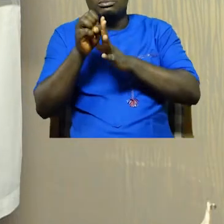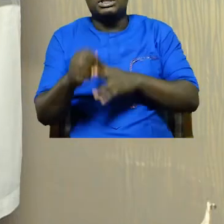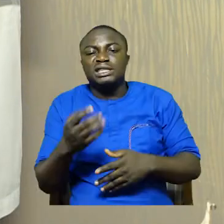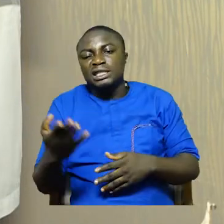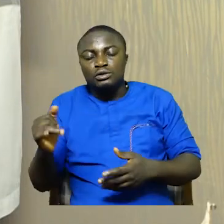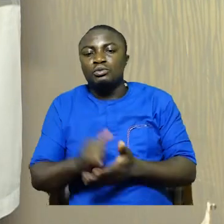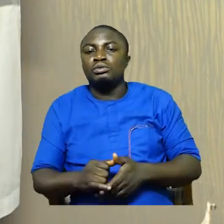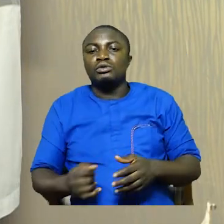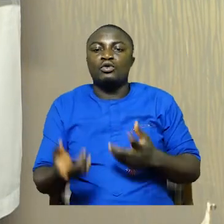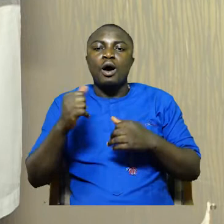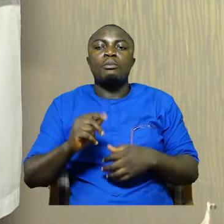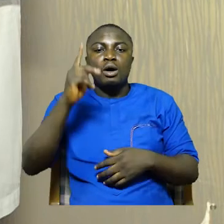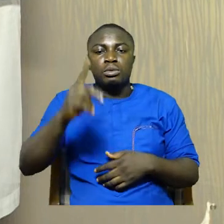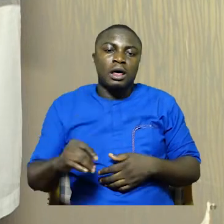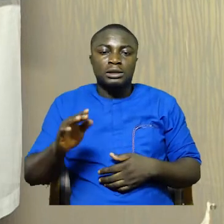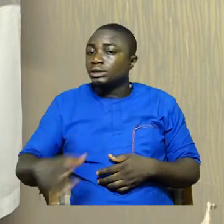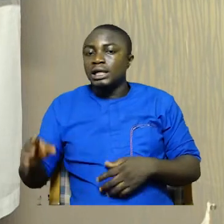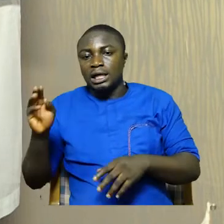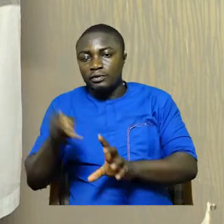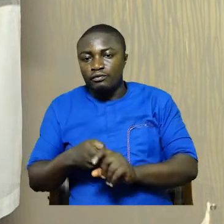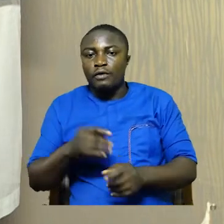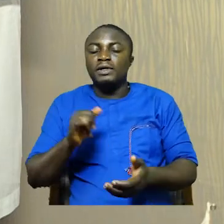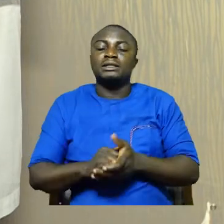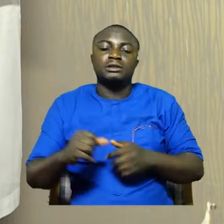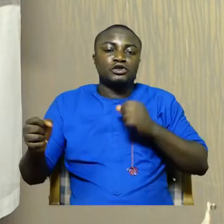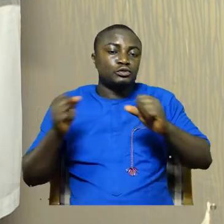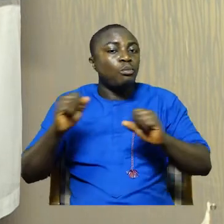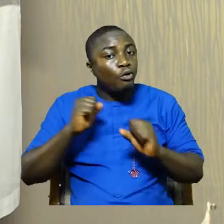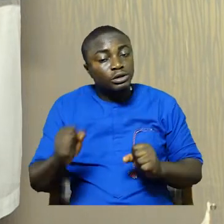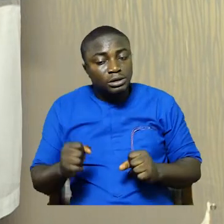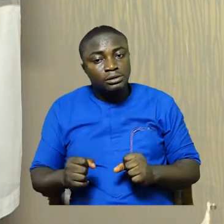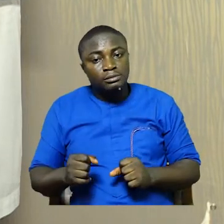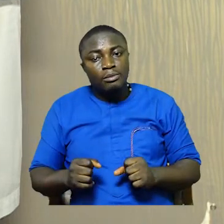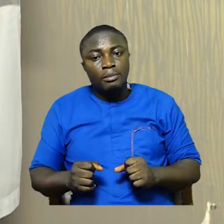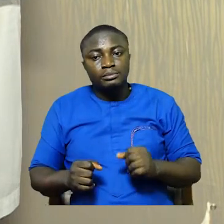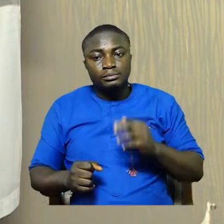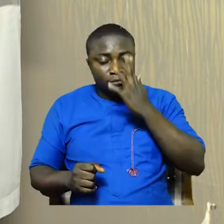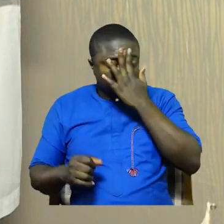more prominent. The child cannot involve in sports, you know, and